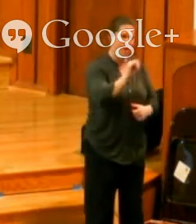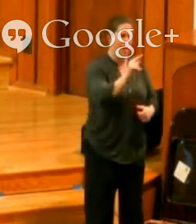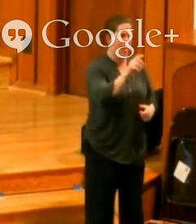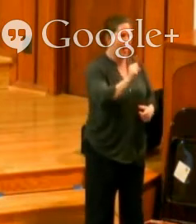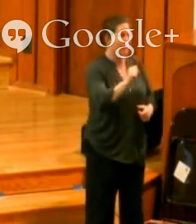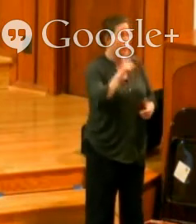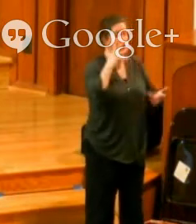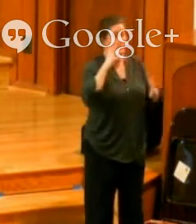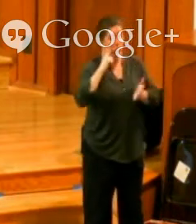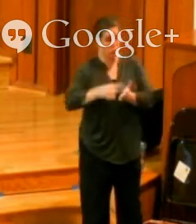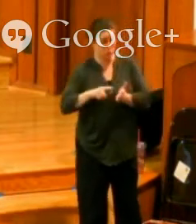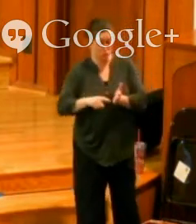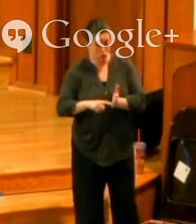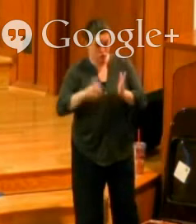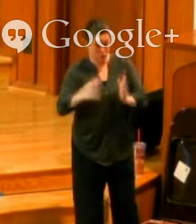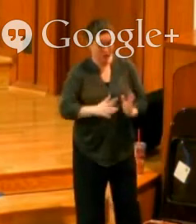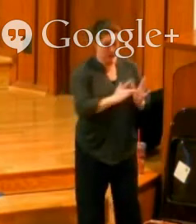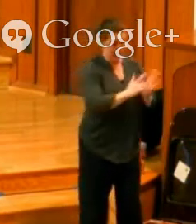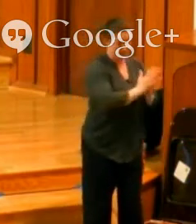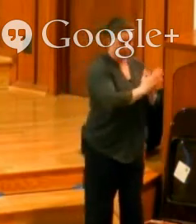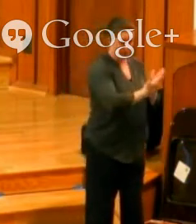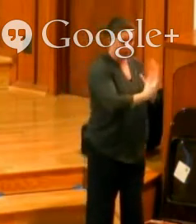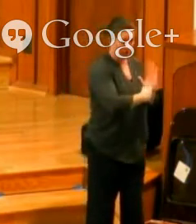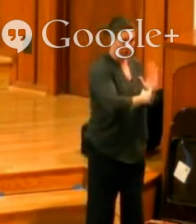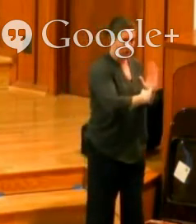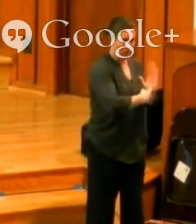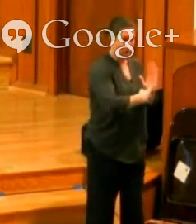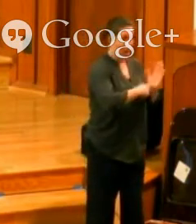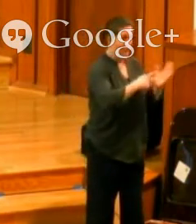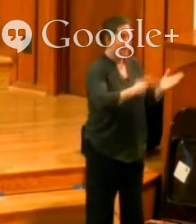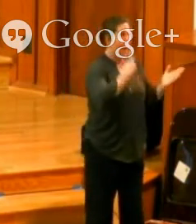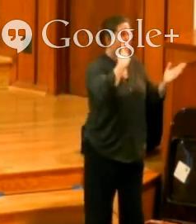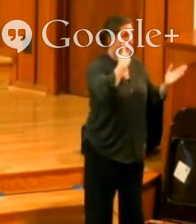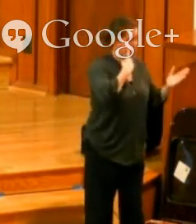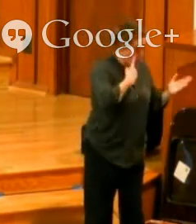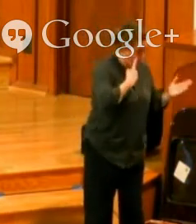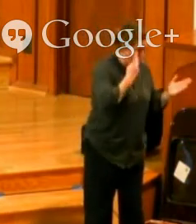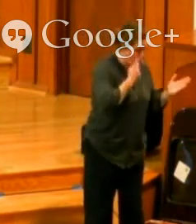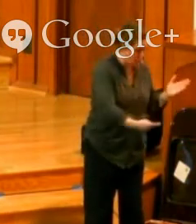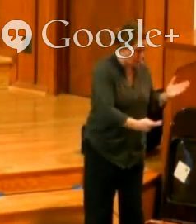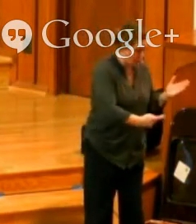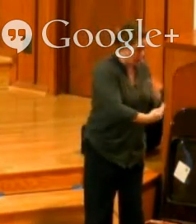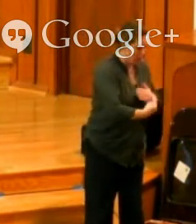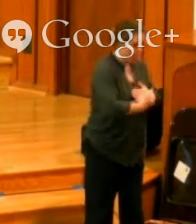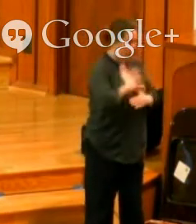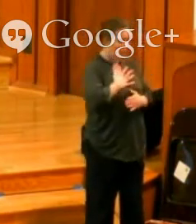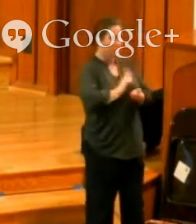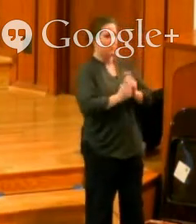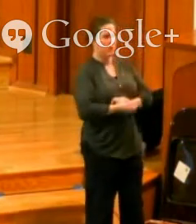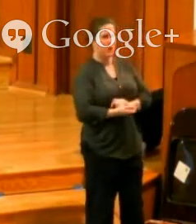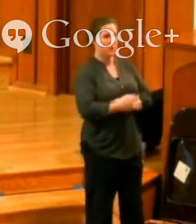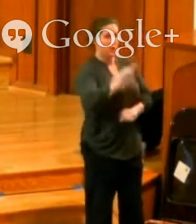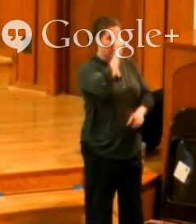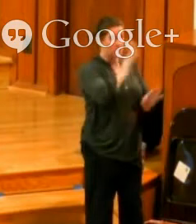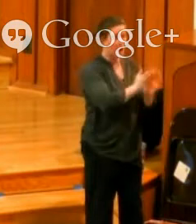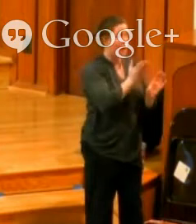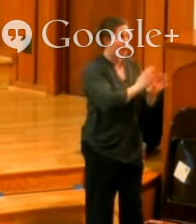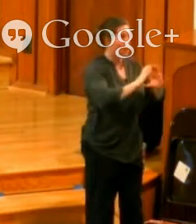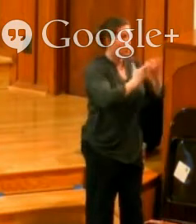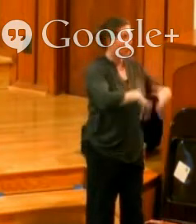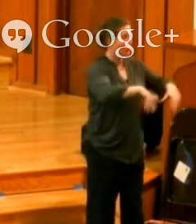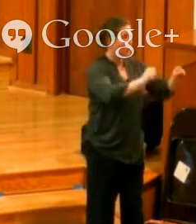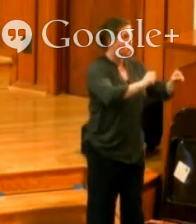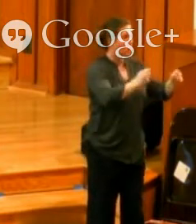reality of the biblical truth, by beholding, we become changed. I took psychology classes in college, and they taught us this principle of